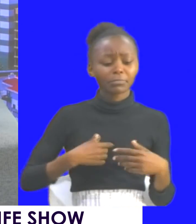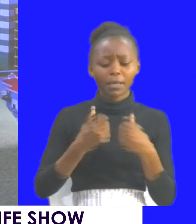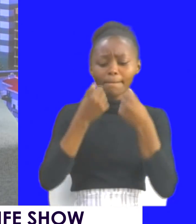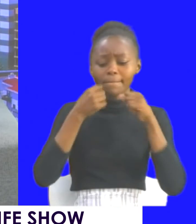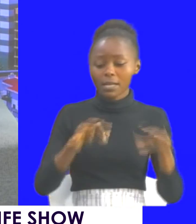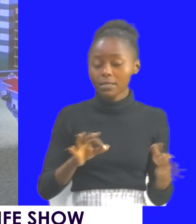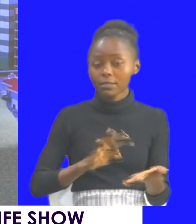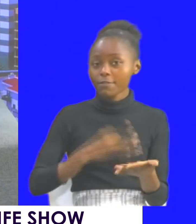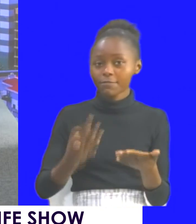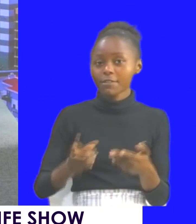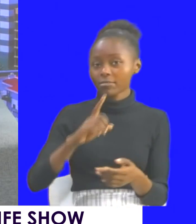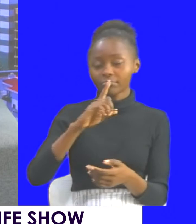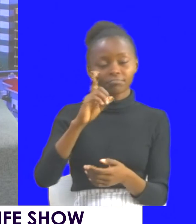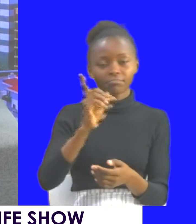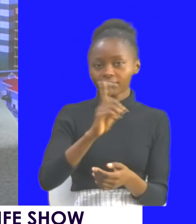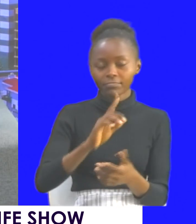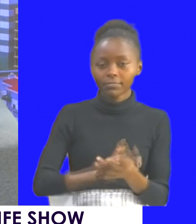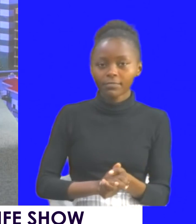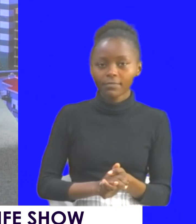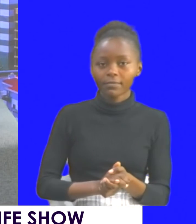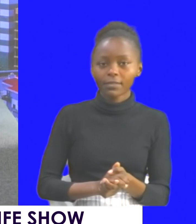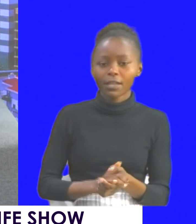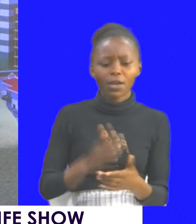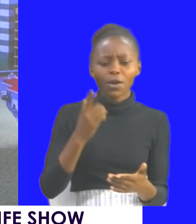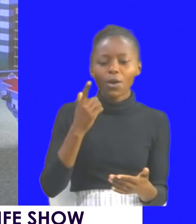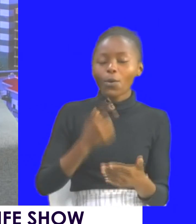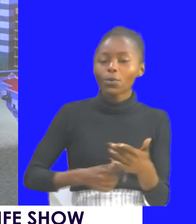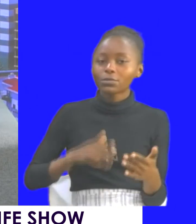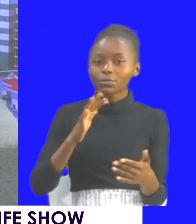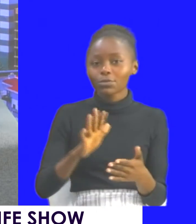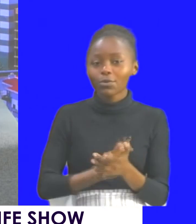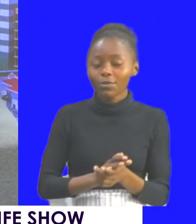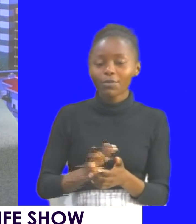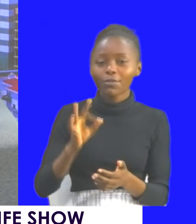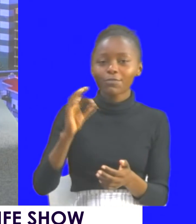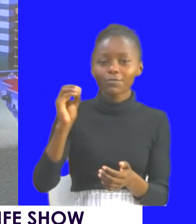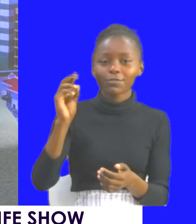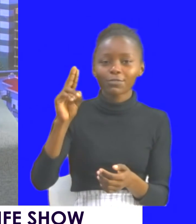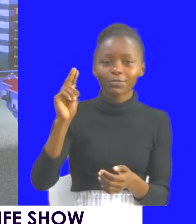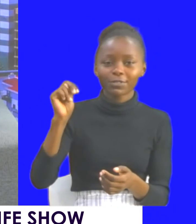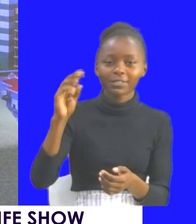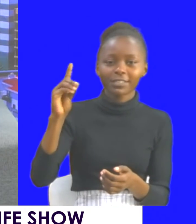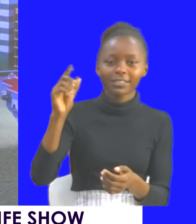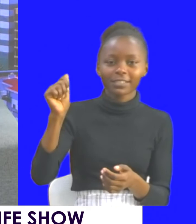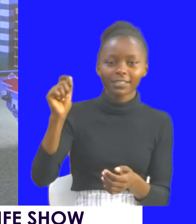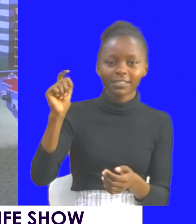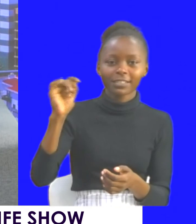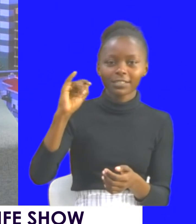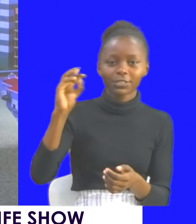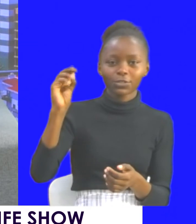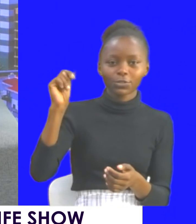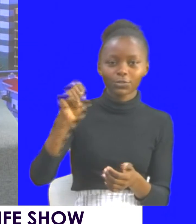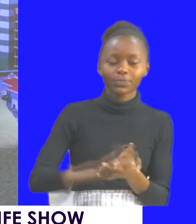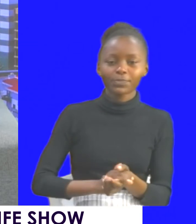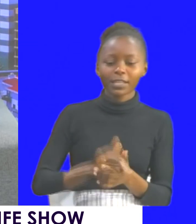foundation. What is the foundation on the inside? It is from a deep knowledge. It is from an